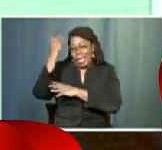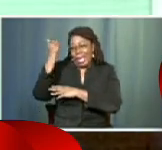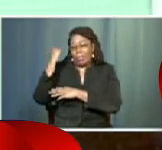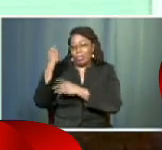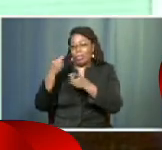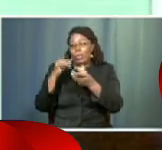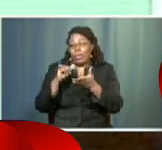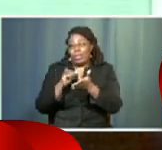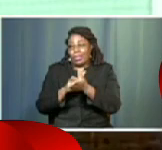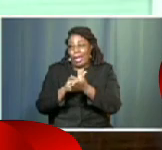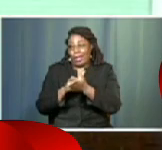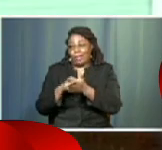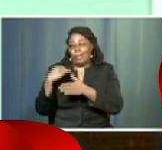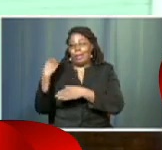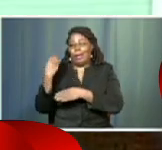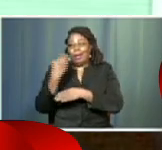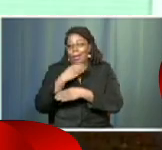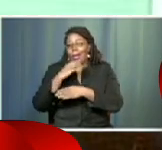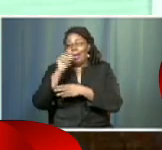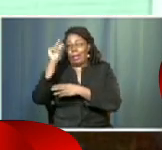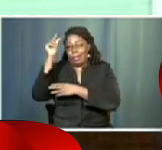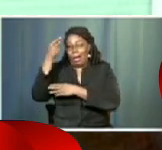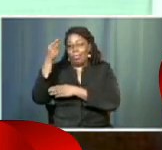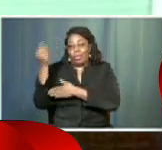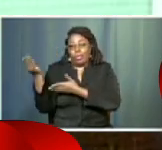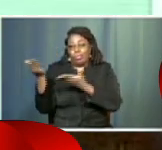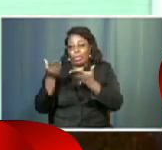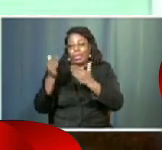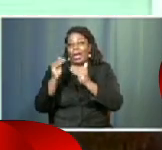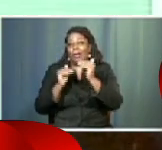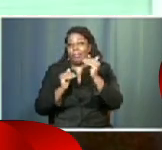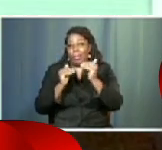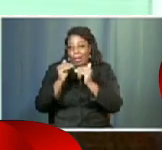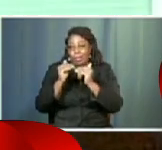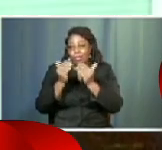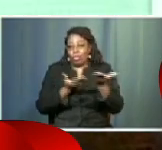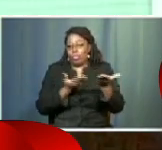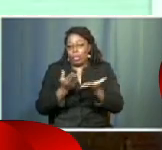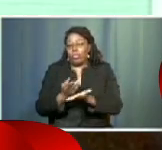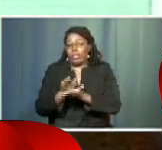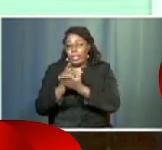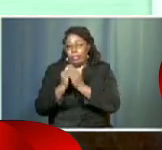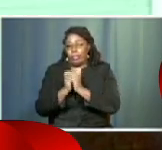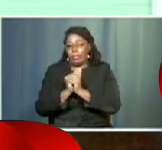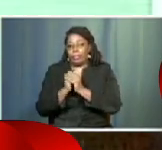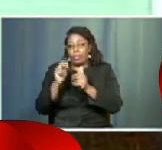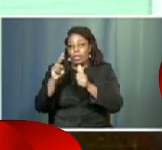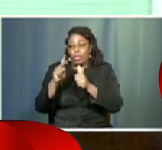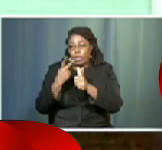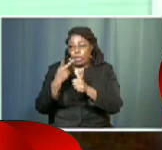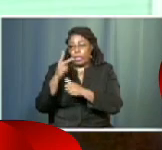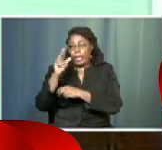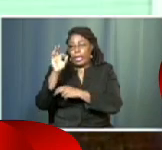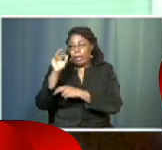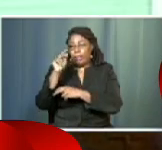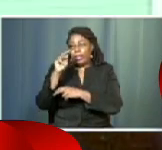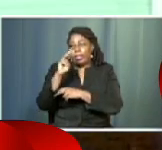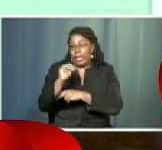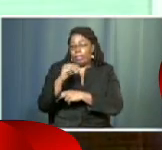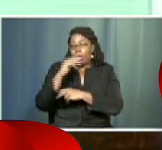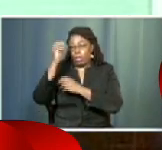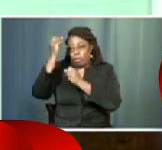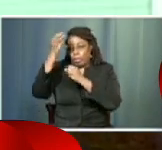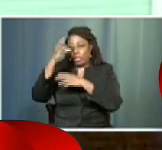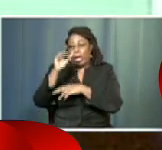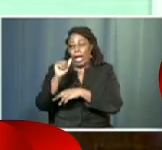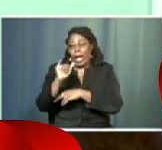this government is striking a balance to bring immediate relief. Thirdly, the F&M administration did not comply with